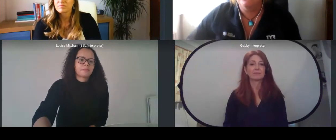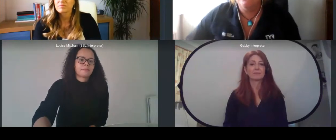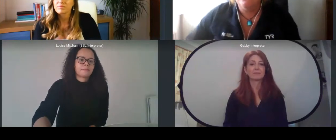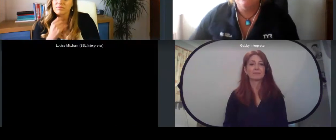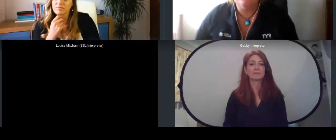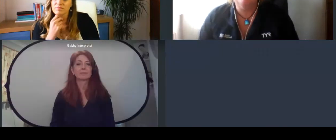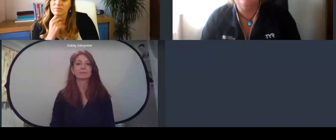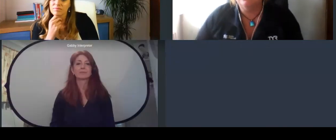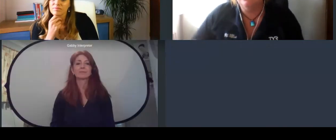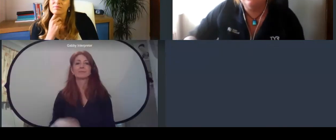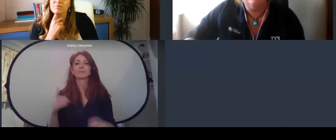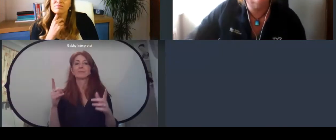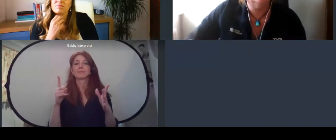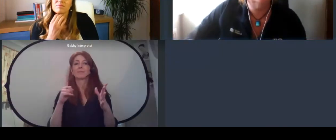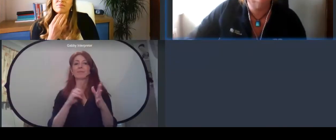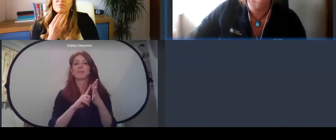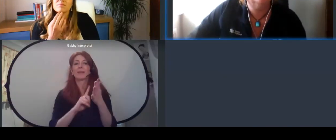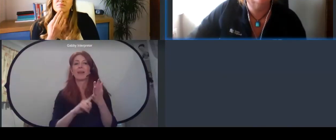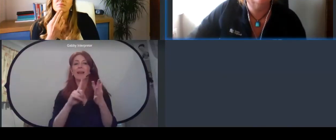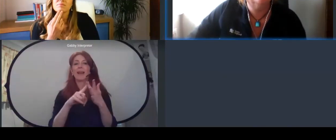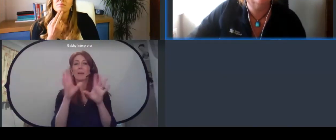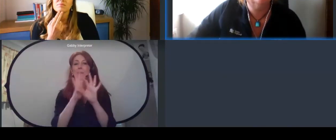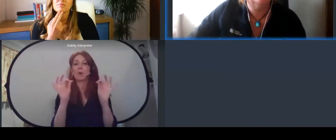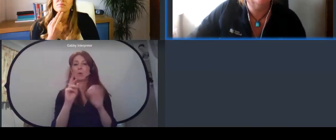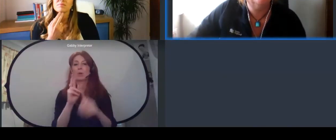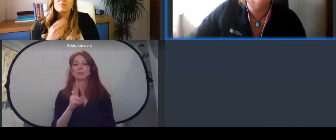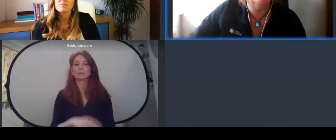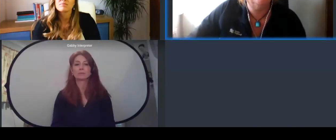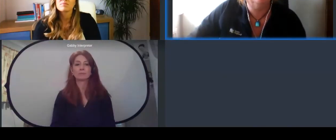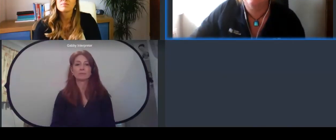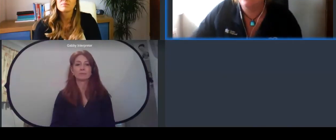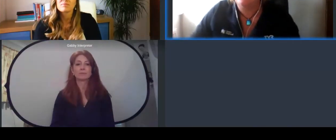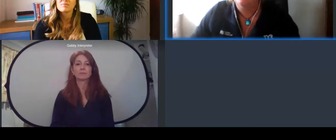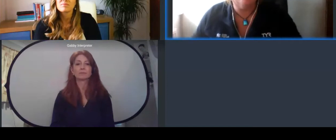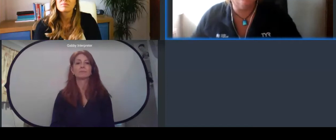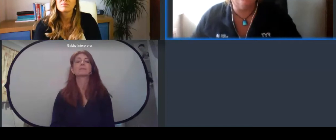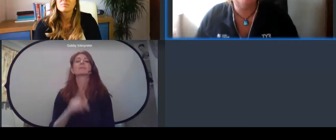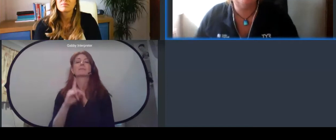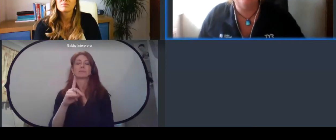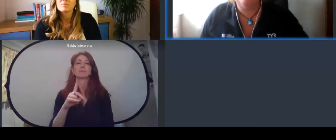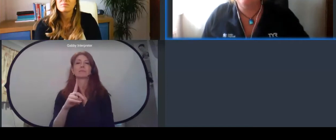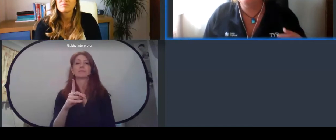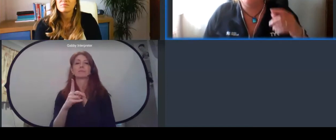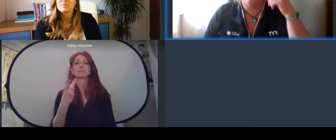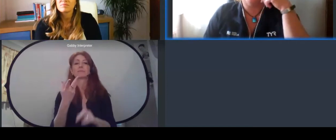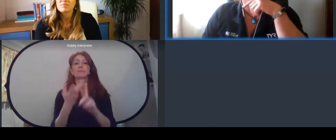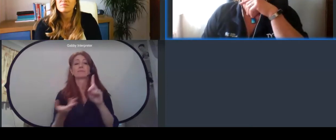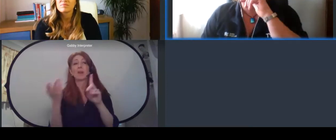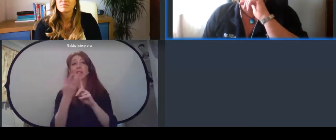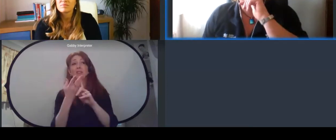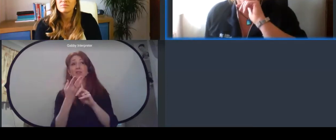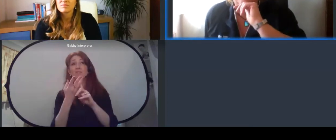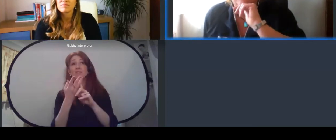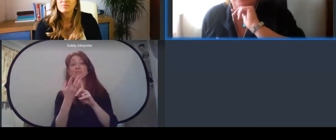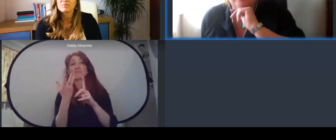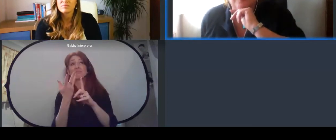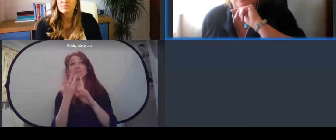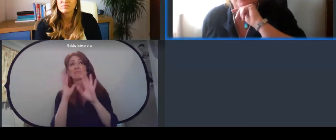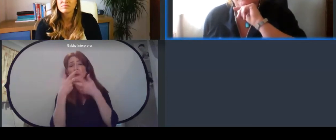Mm-hmm. Ali, please. Yeah. Okay. There you go. I would say, on top of that, don't be afraid to reach out to other organisations, so